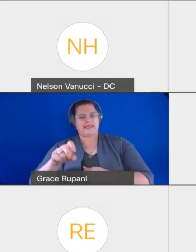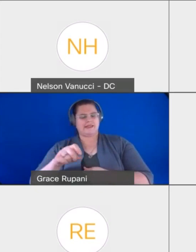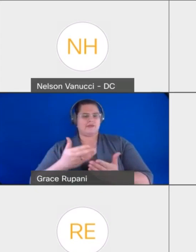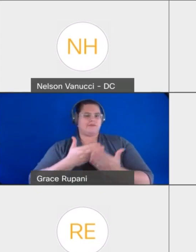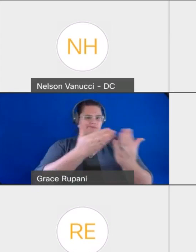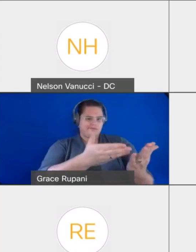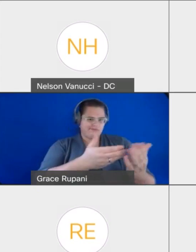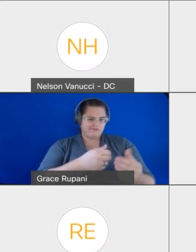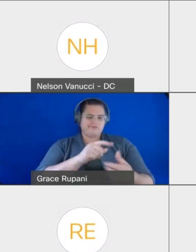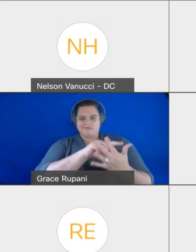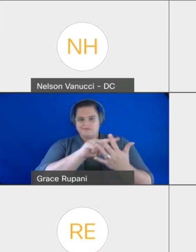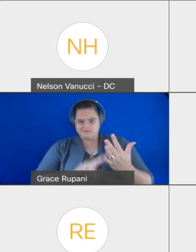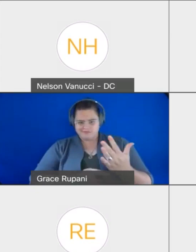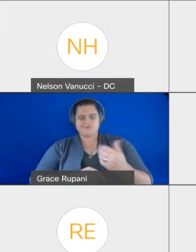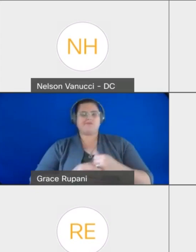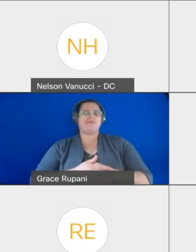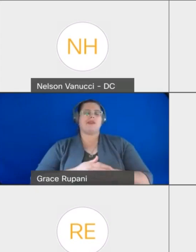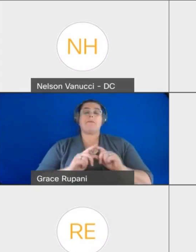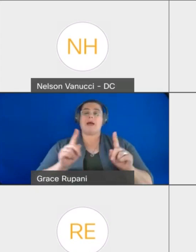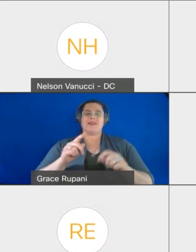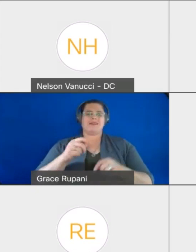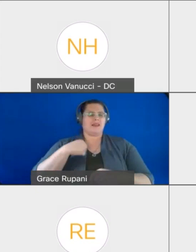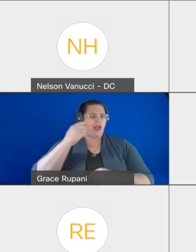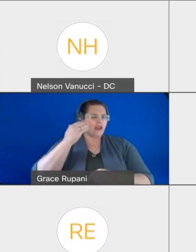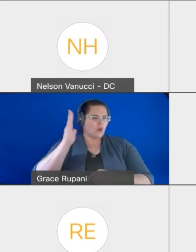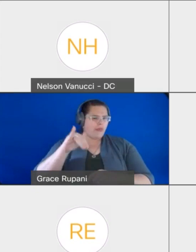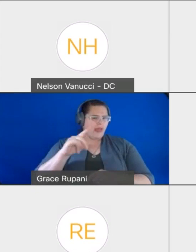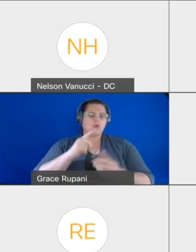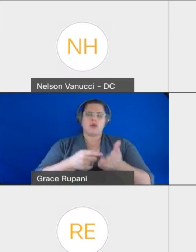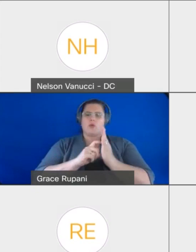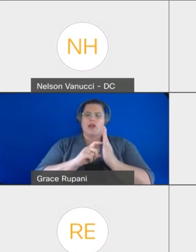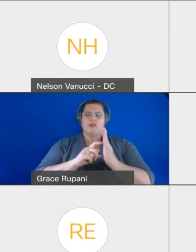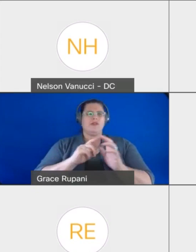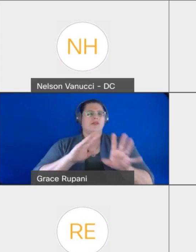be a curriculum of what is provided.